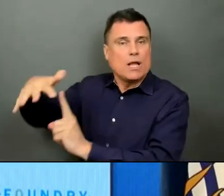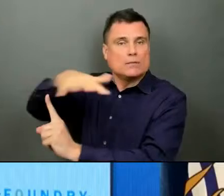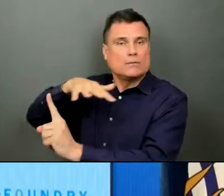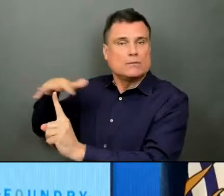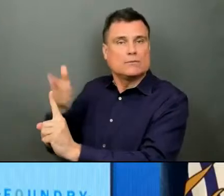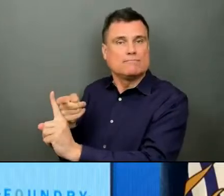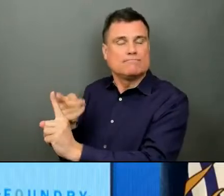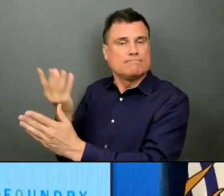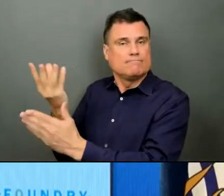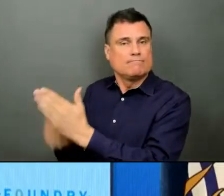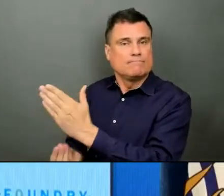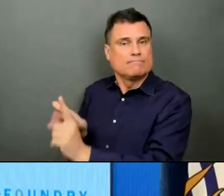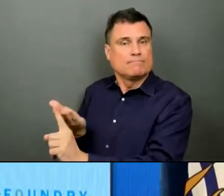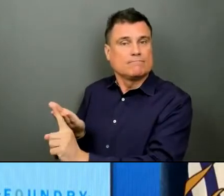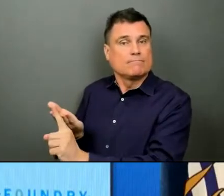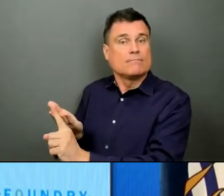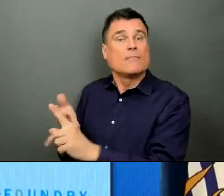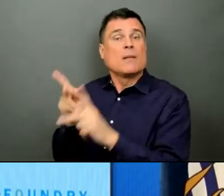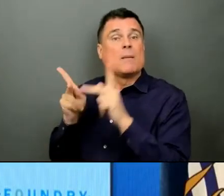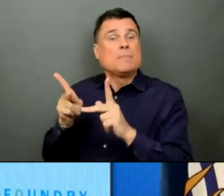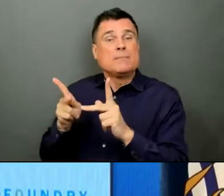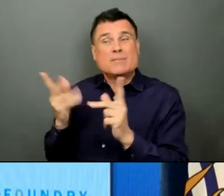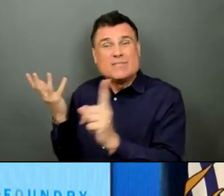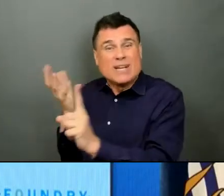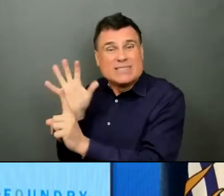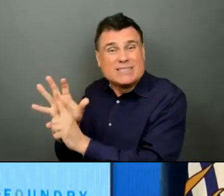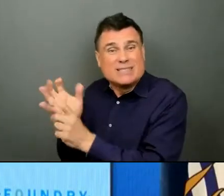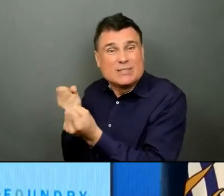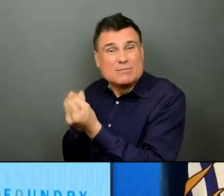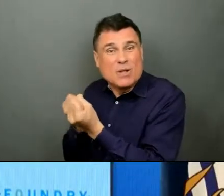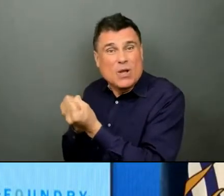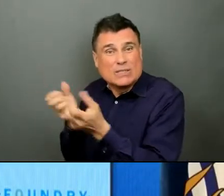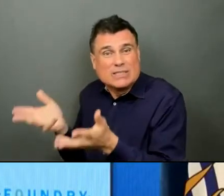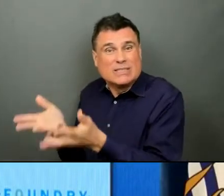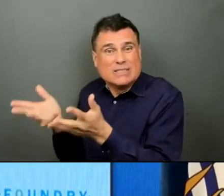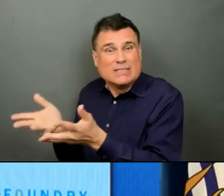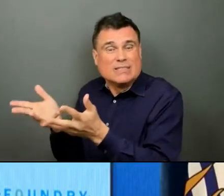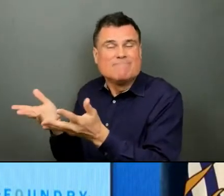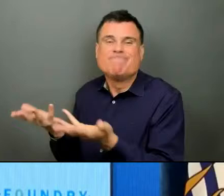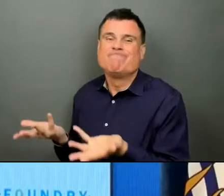can only imagine that her family and friends are in shock.